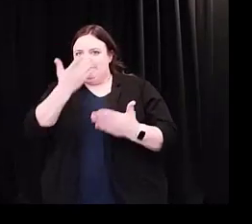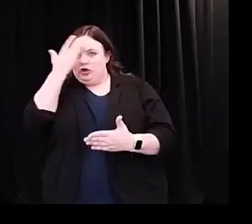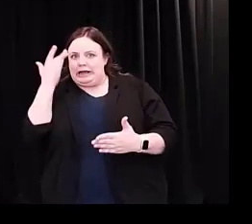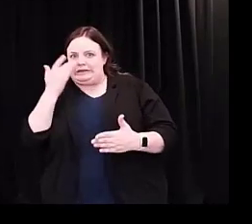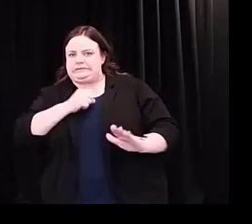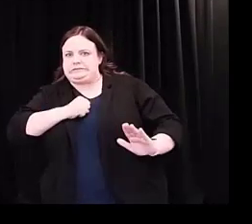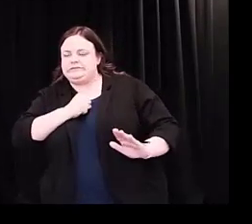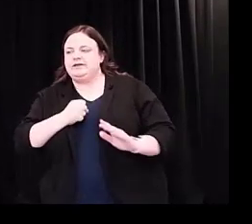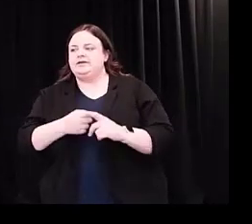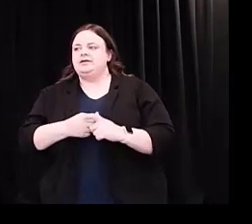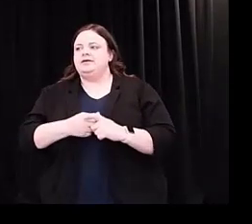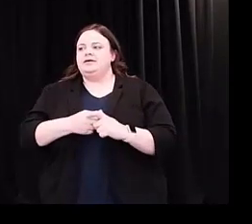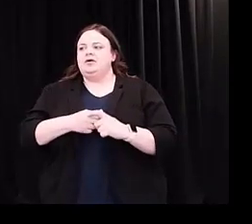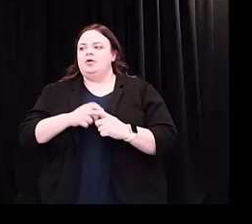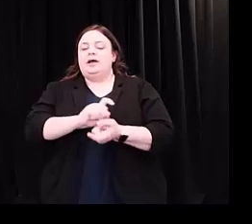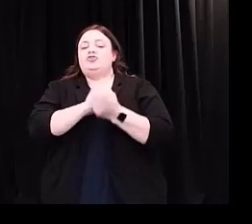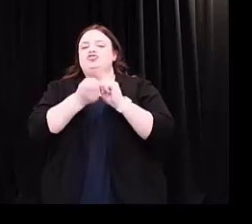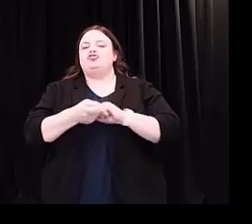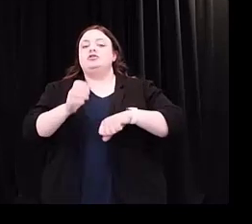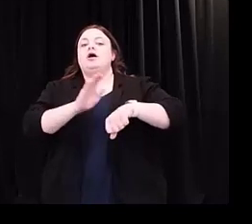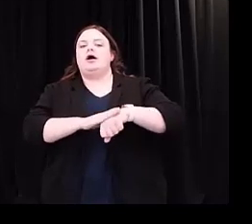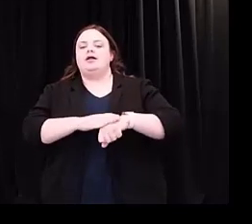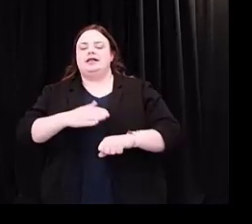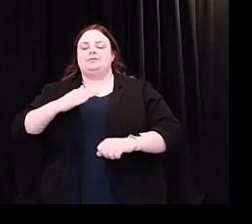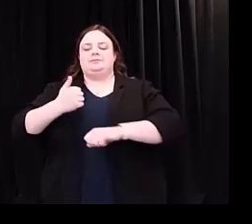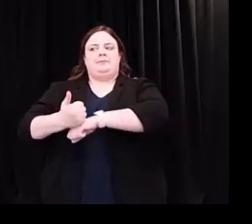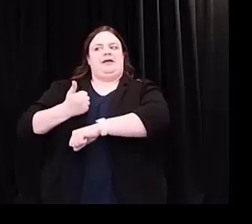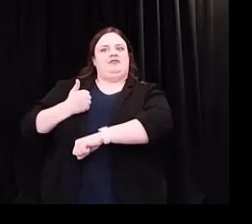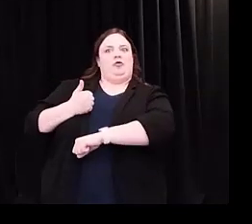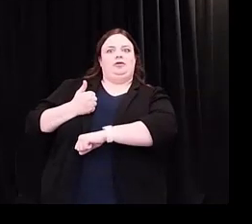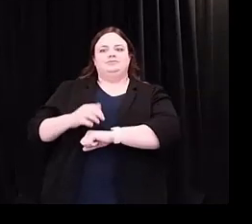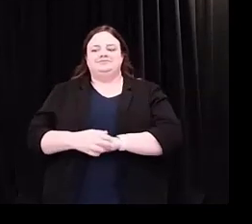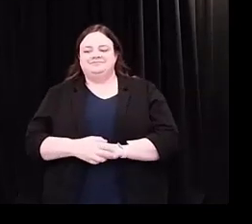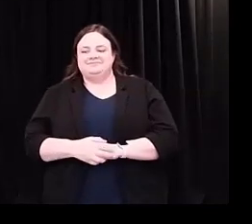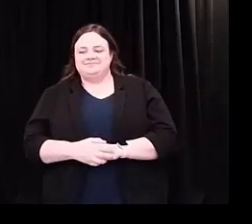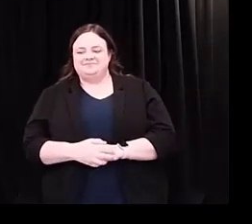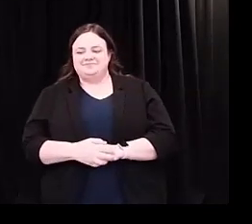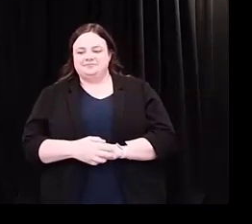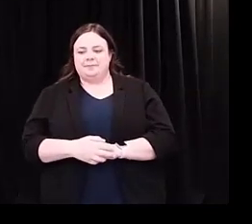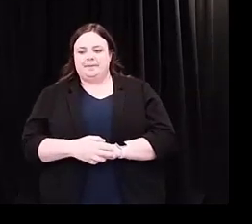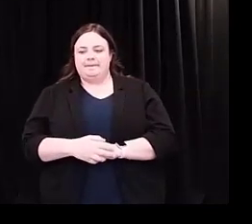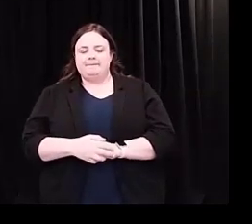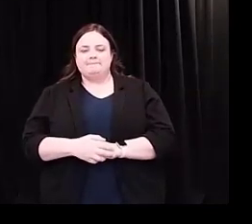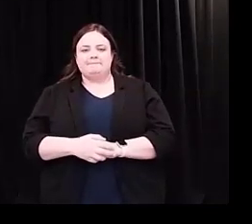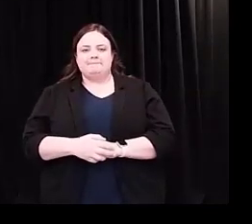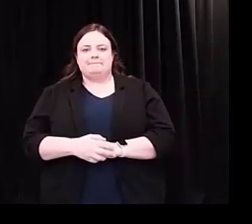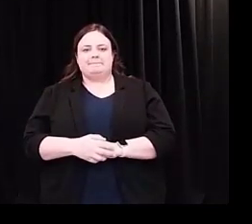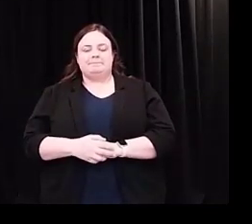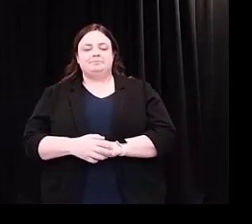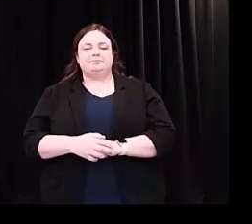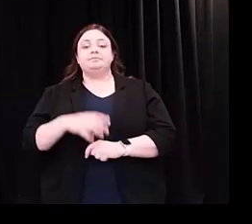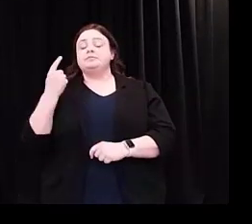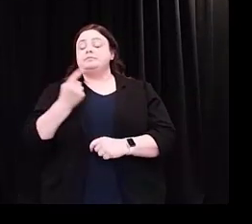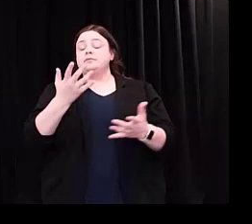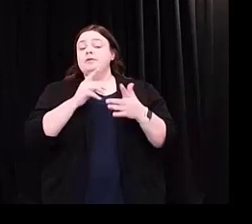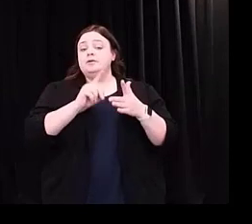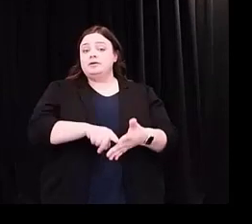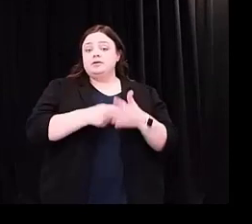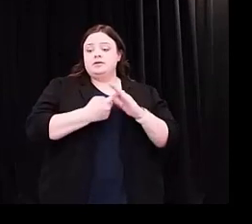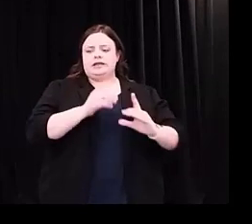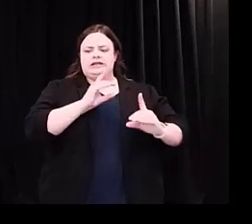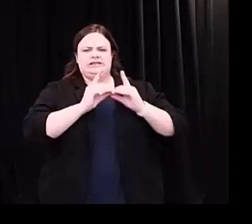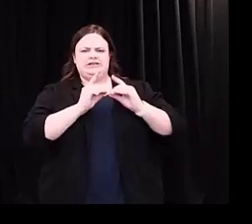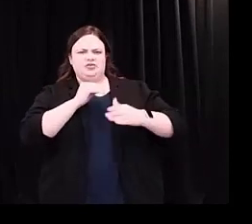Yep. How about switching it to on? Yeah. So I always like to start with what is